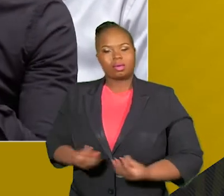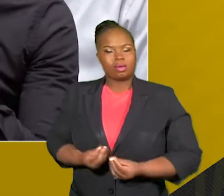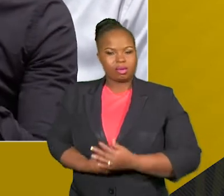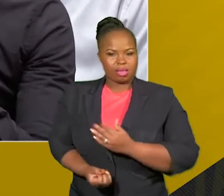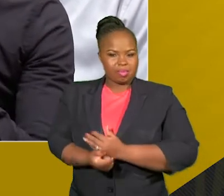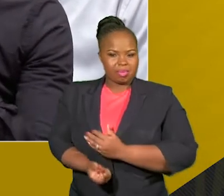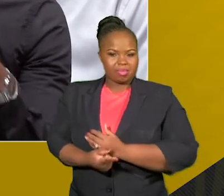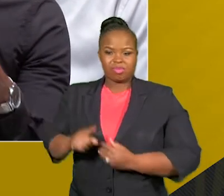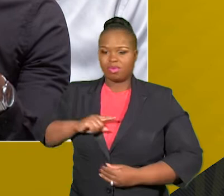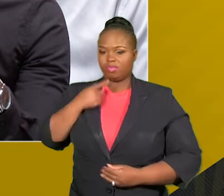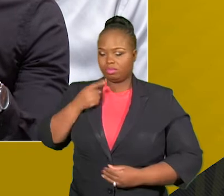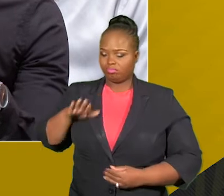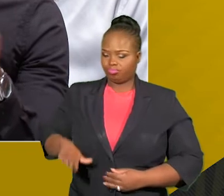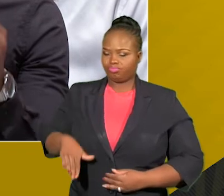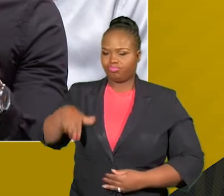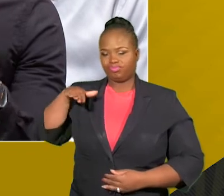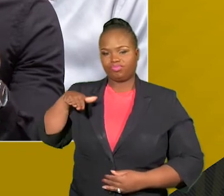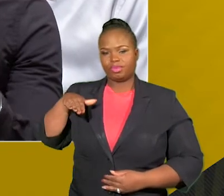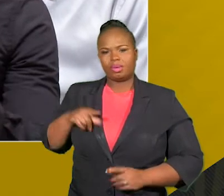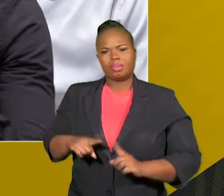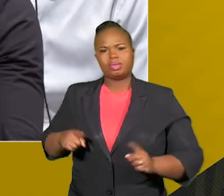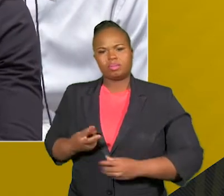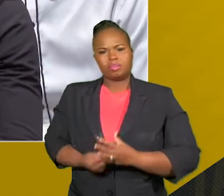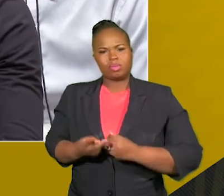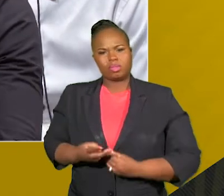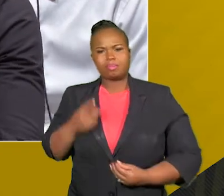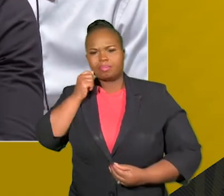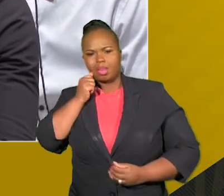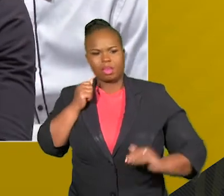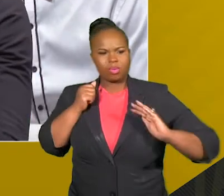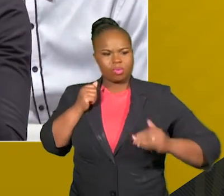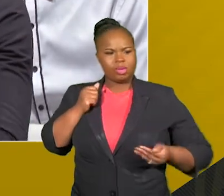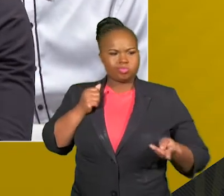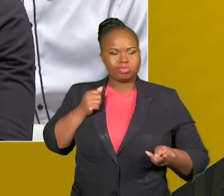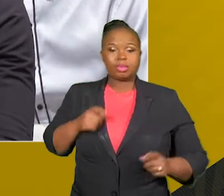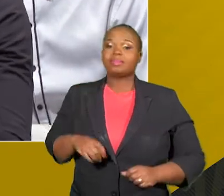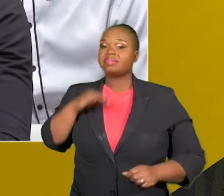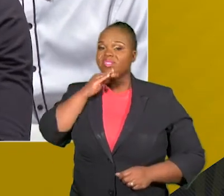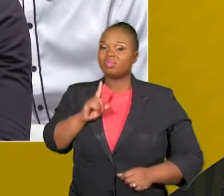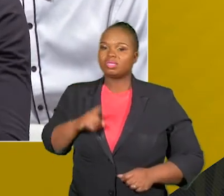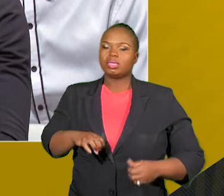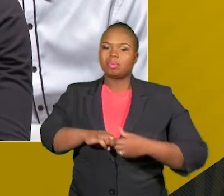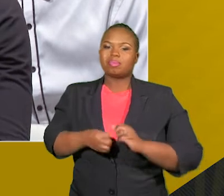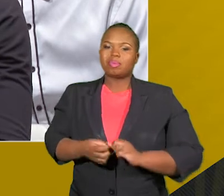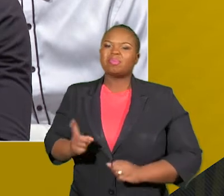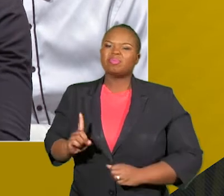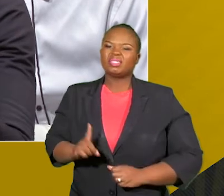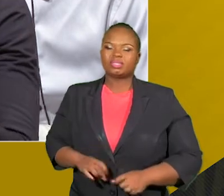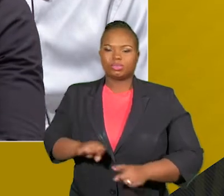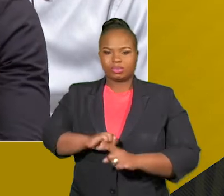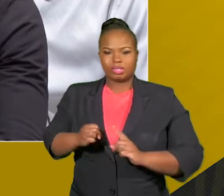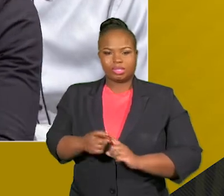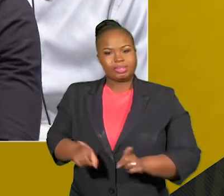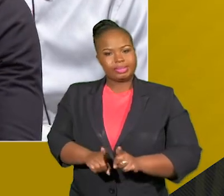going to say this child grows up in the presence of both men and women, then that says to you the problem that we have, it is the society. And